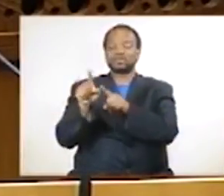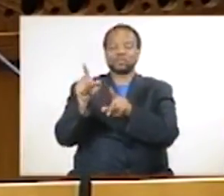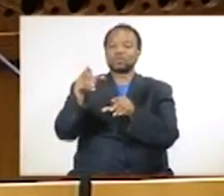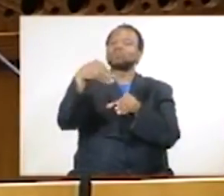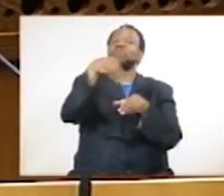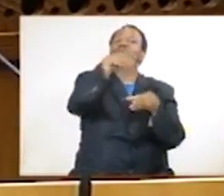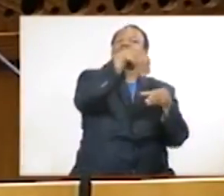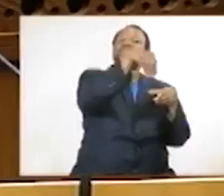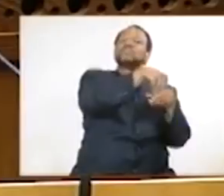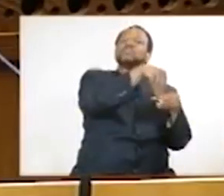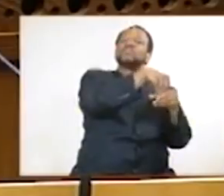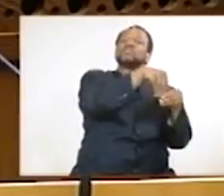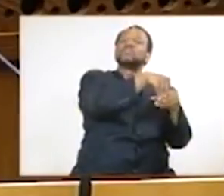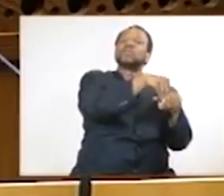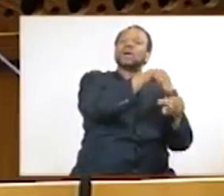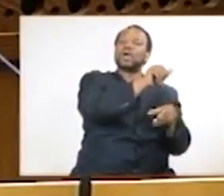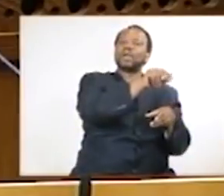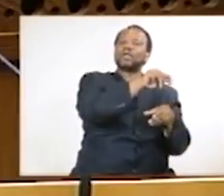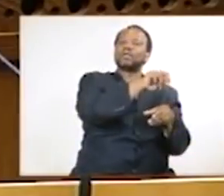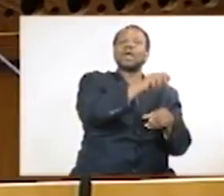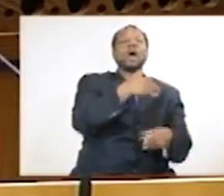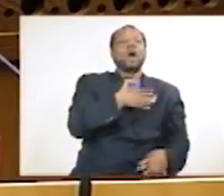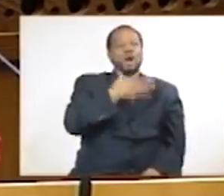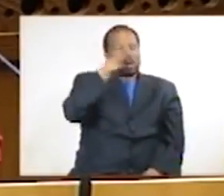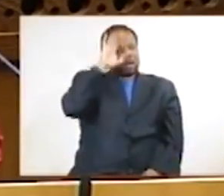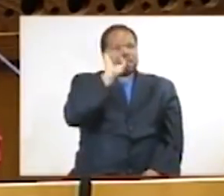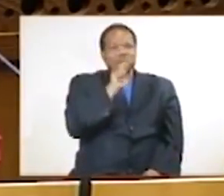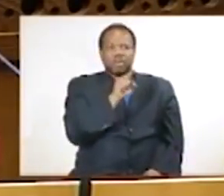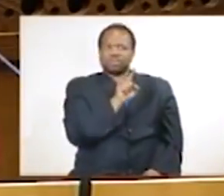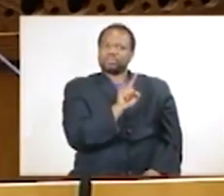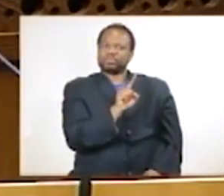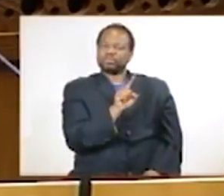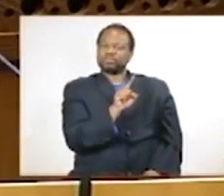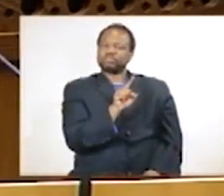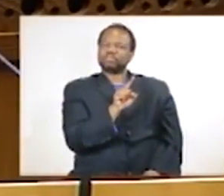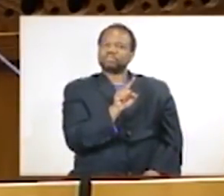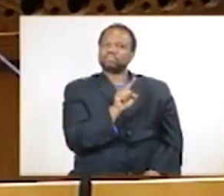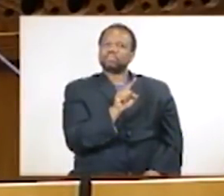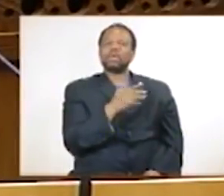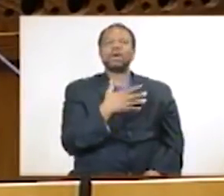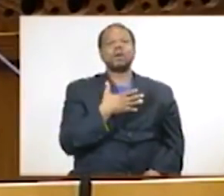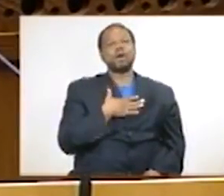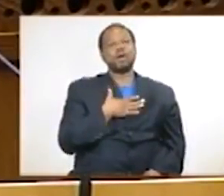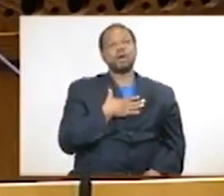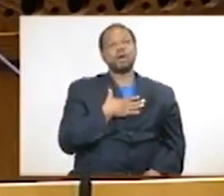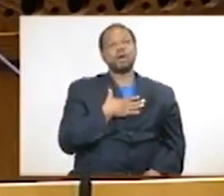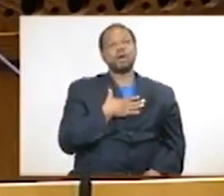me everything I know today about politics. But this was made easy by seeing Mr. Martinus van